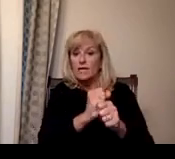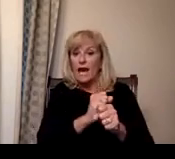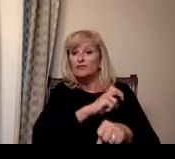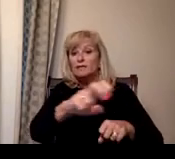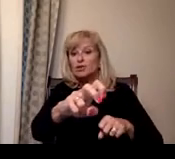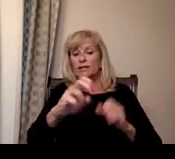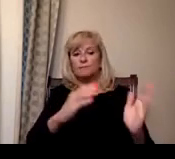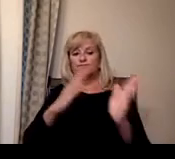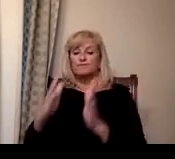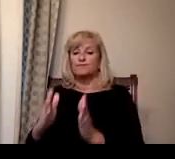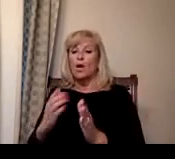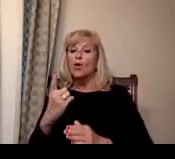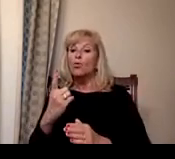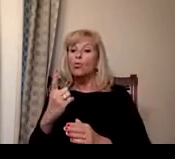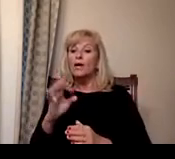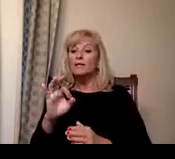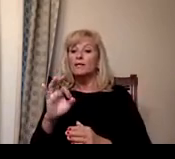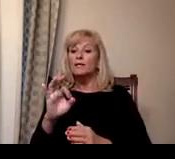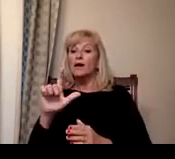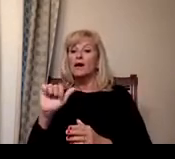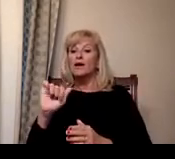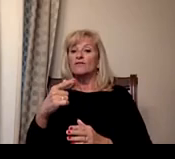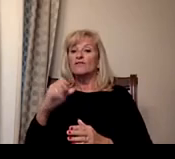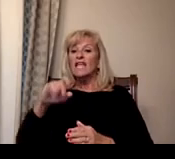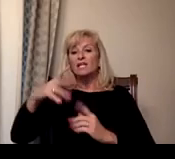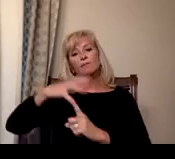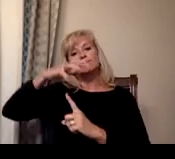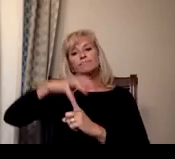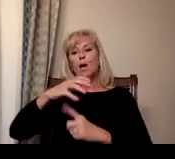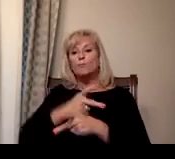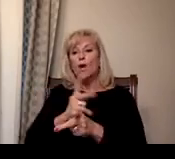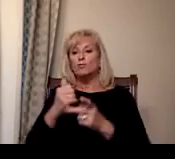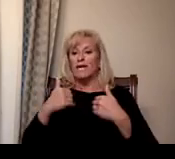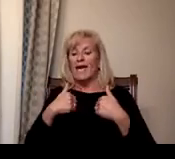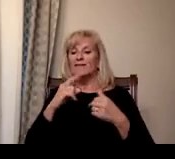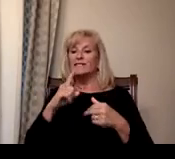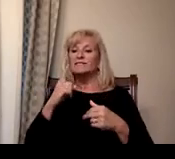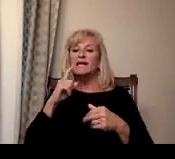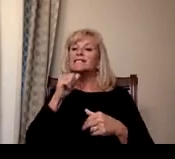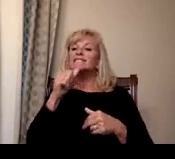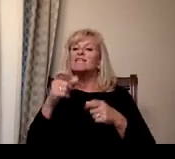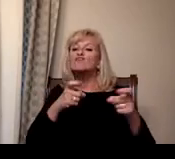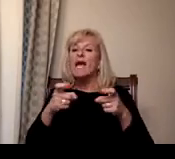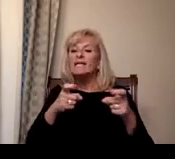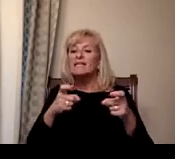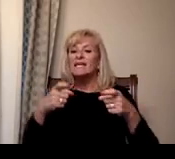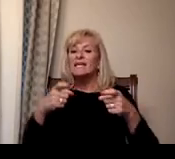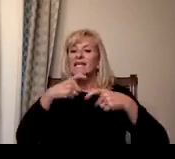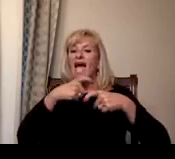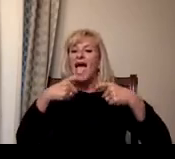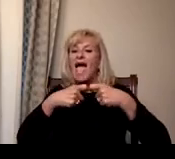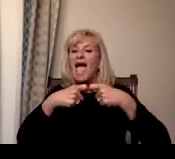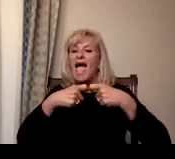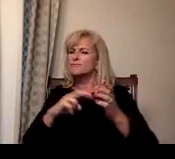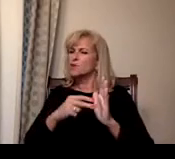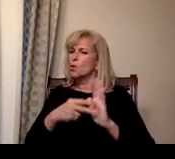our flagship products is in the deregulated energy space. For those of you that don't know what that means,